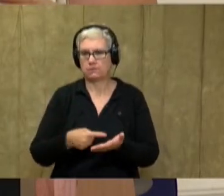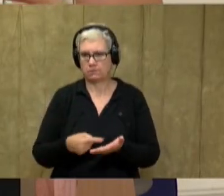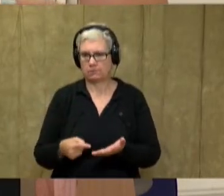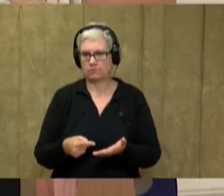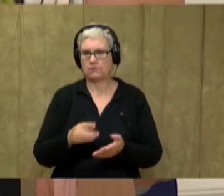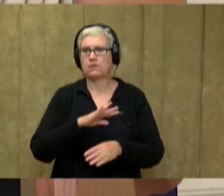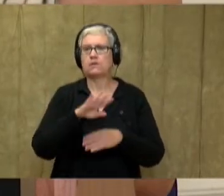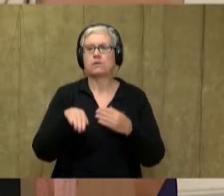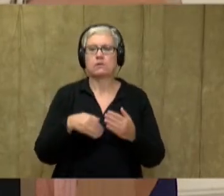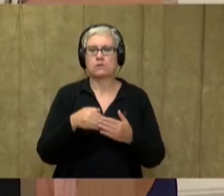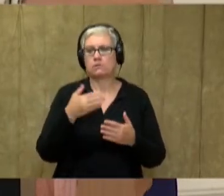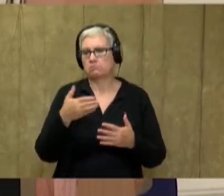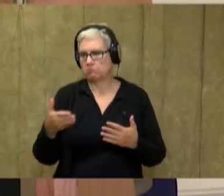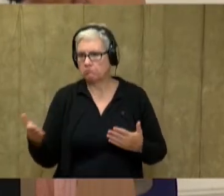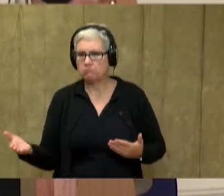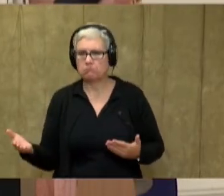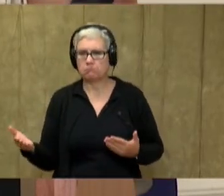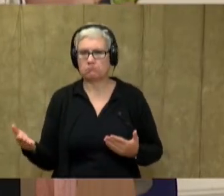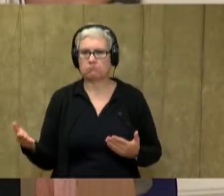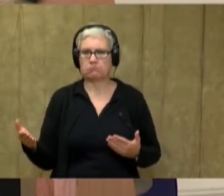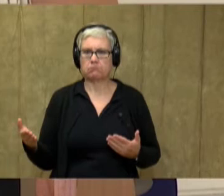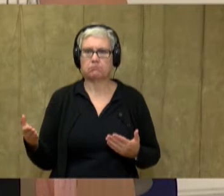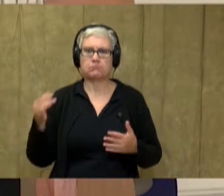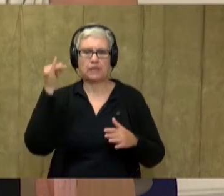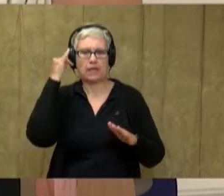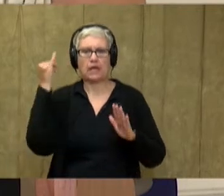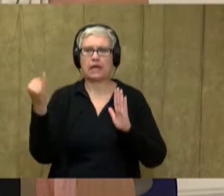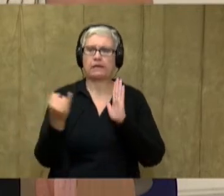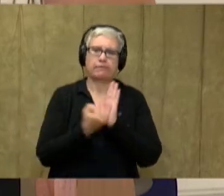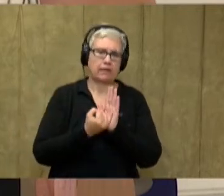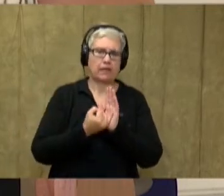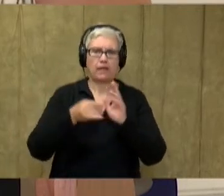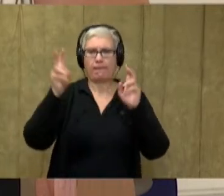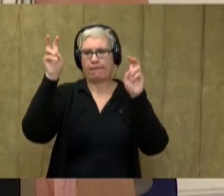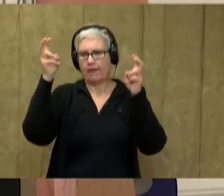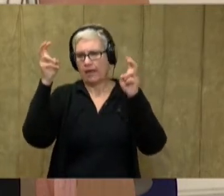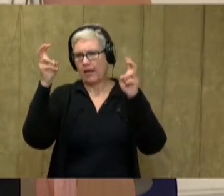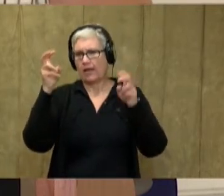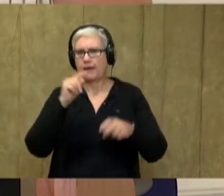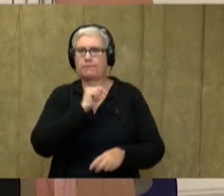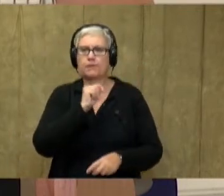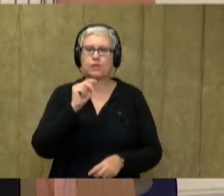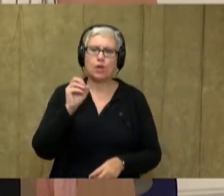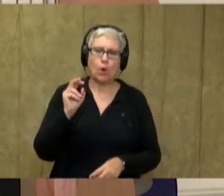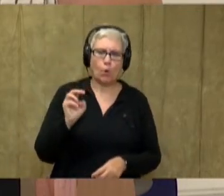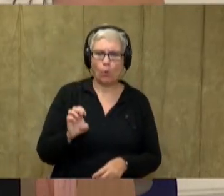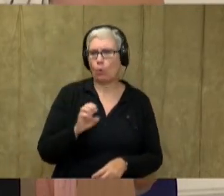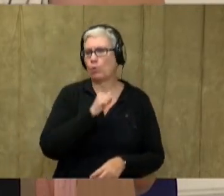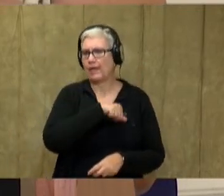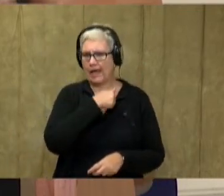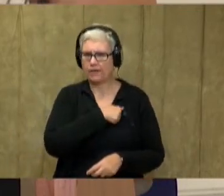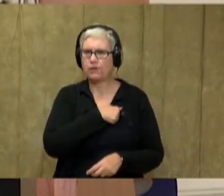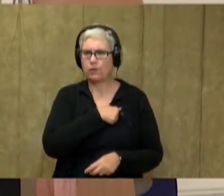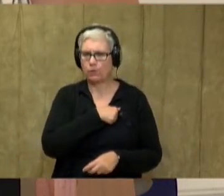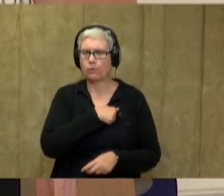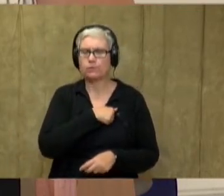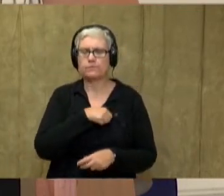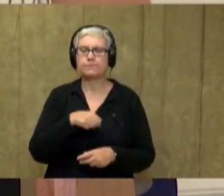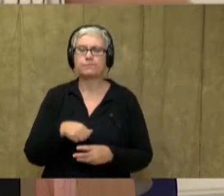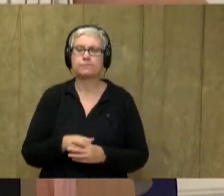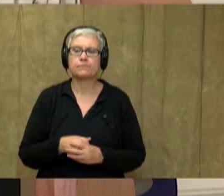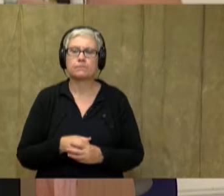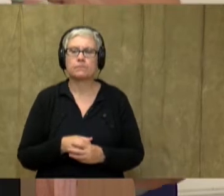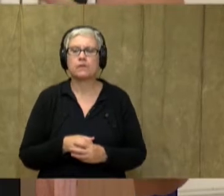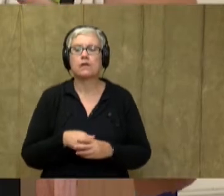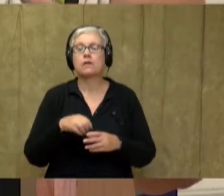the things such as identifying theme and tone. We talked about space cat. We talked about sifting through it